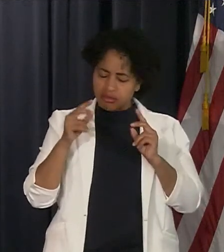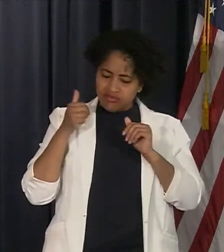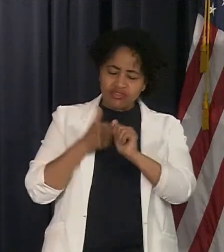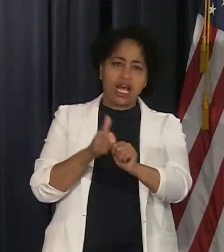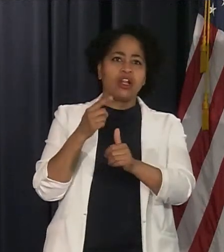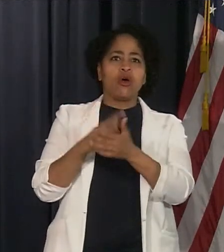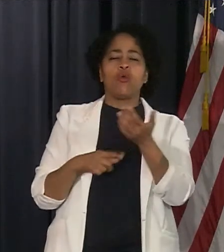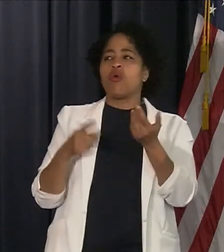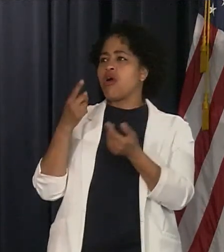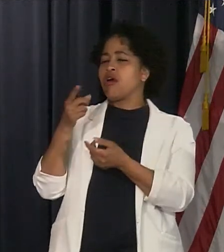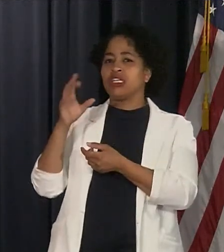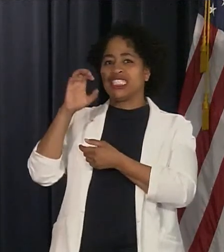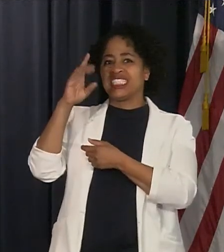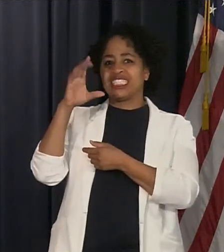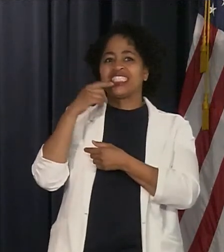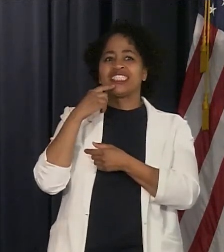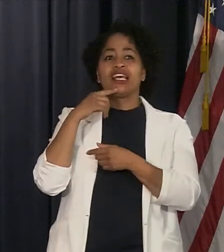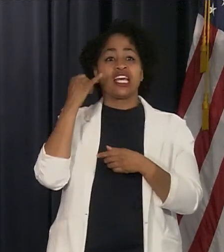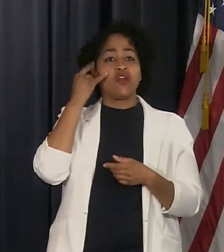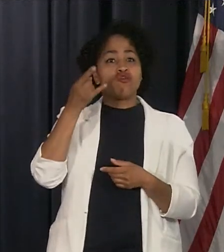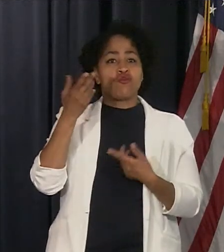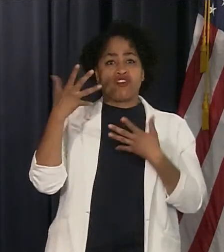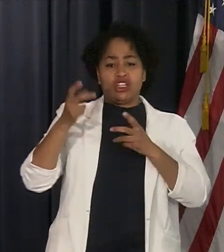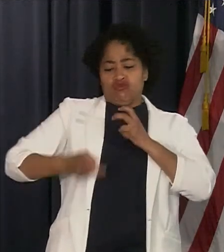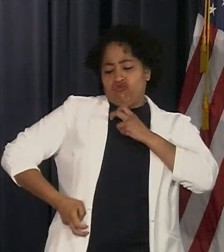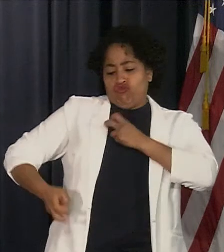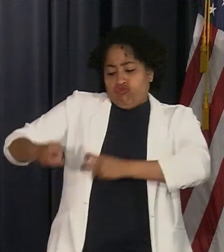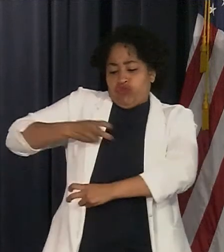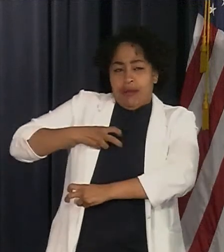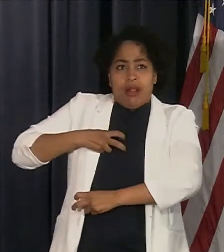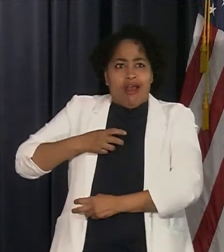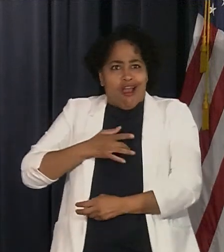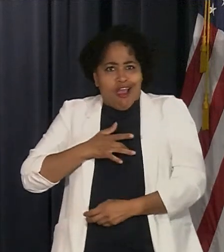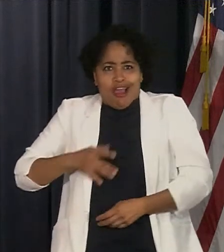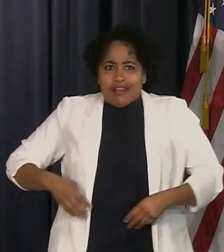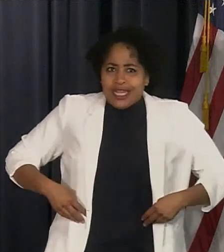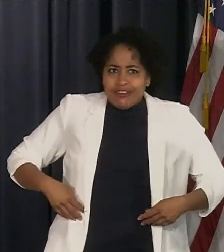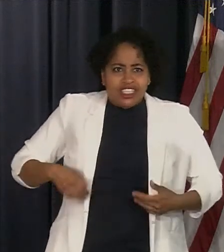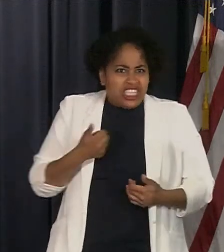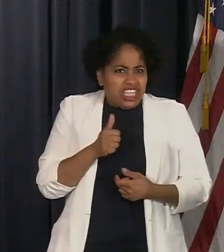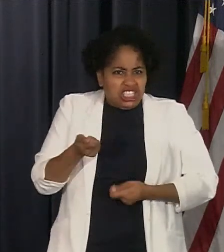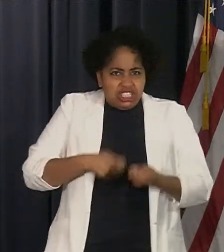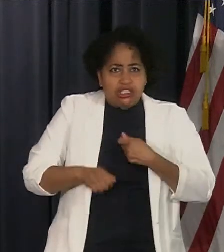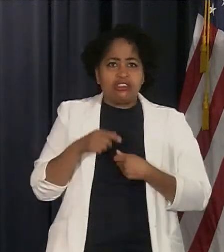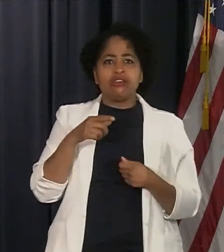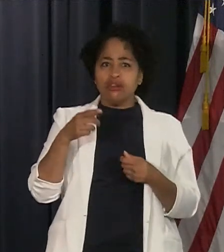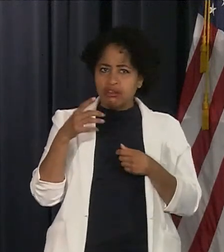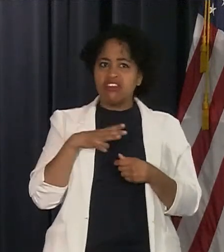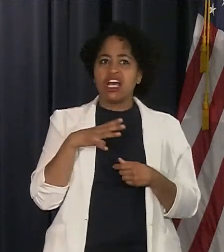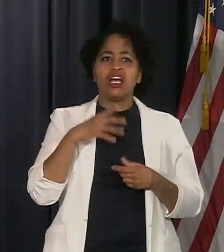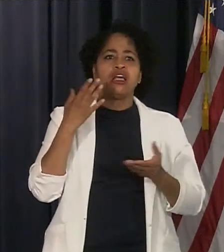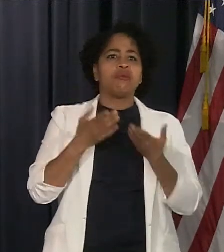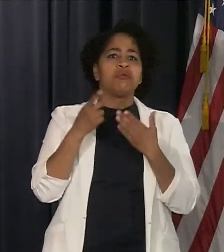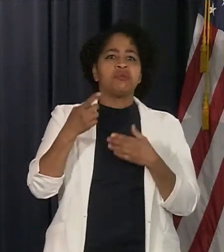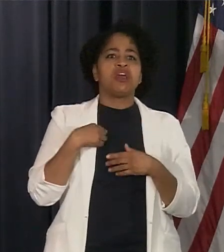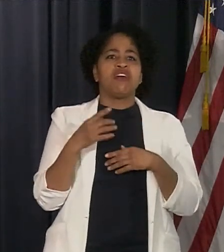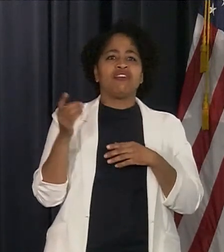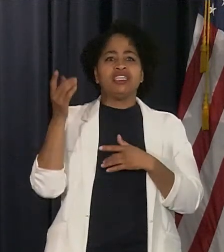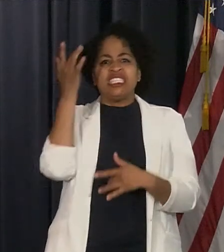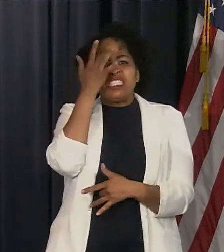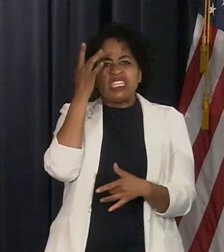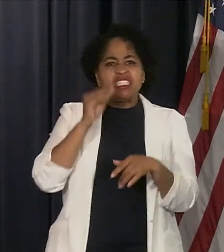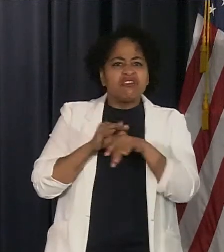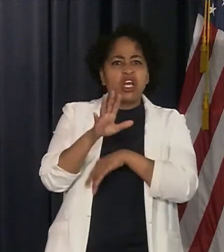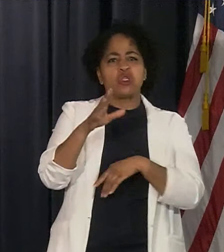organ transplant, of course, you're on those kinds of drugs. You may have a disease affecting your immune system. You may be taking medications that affect your